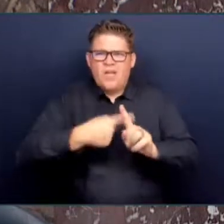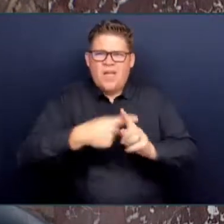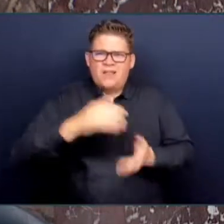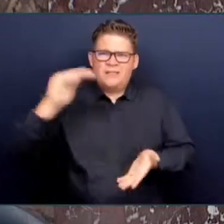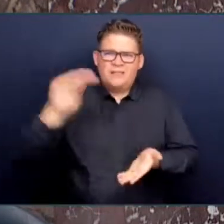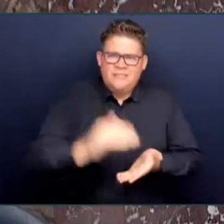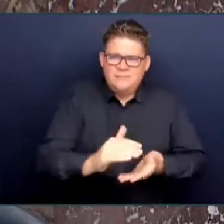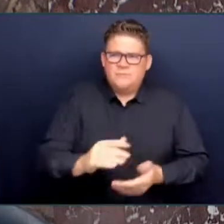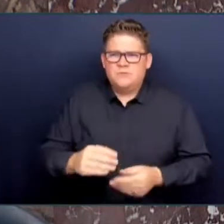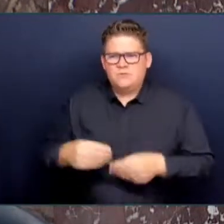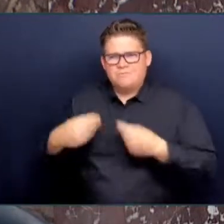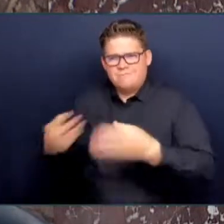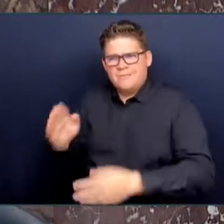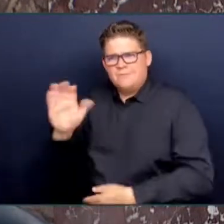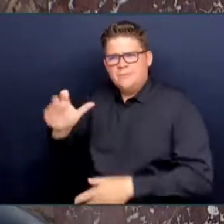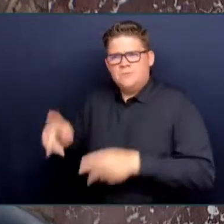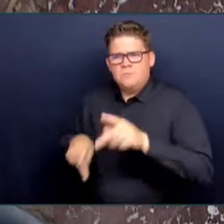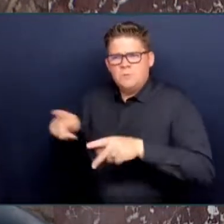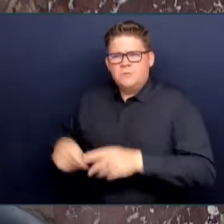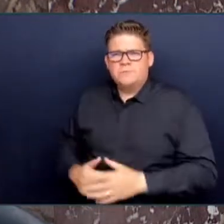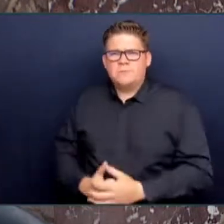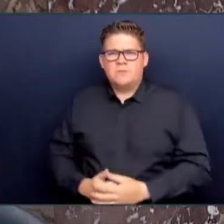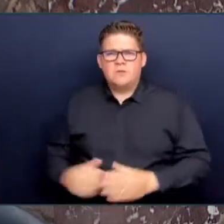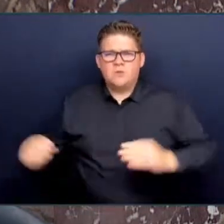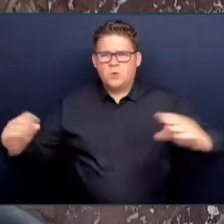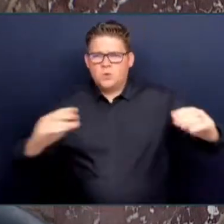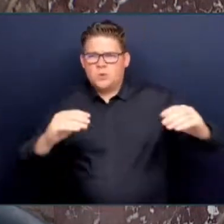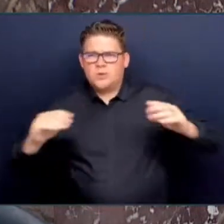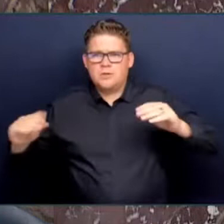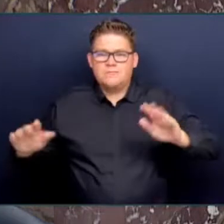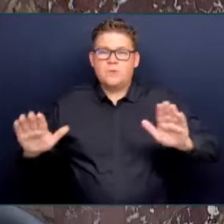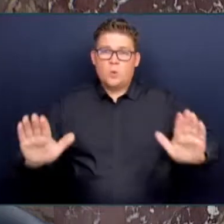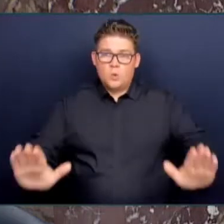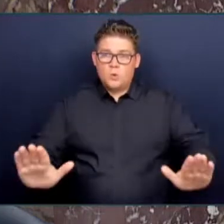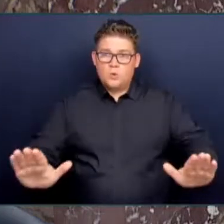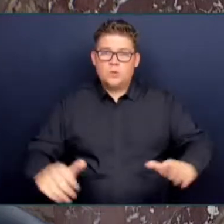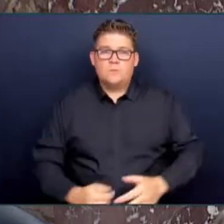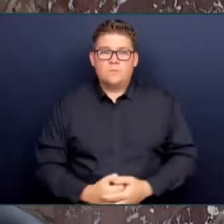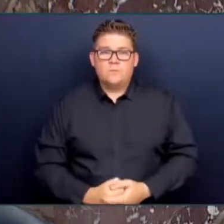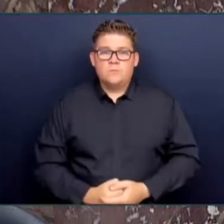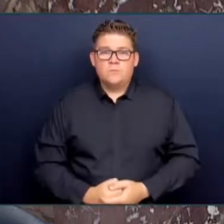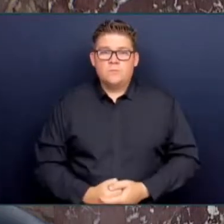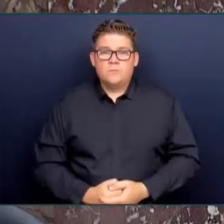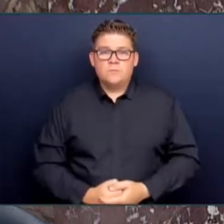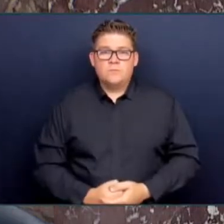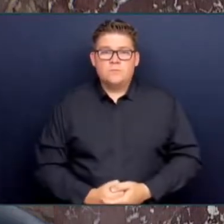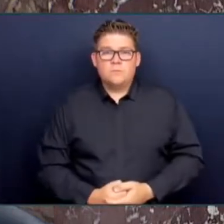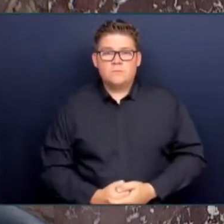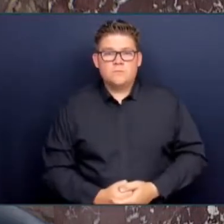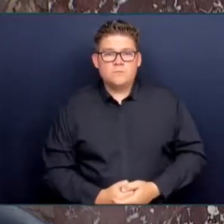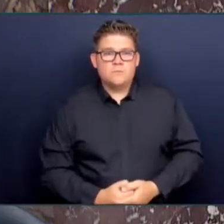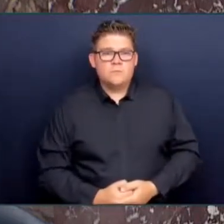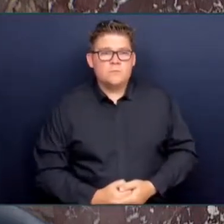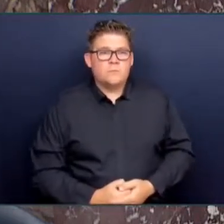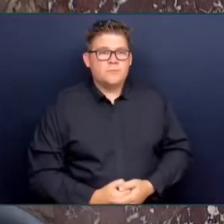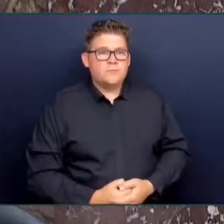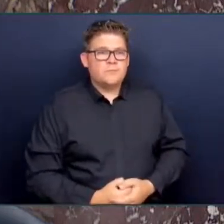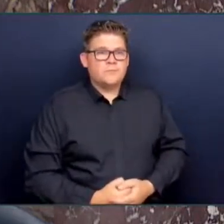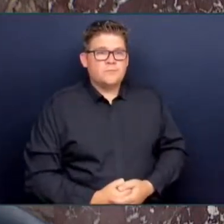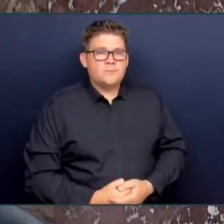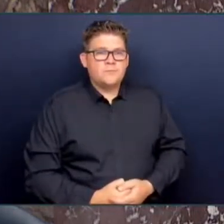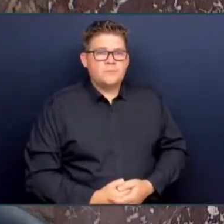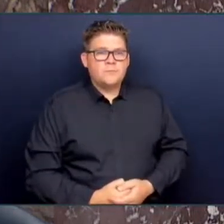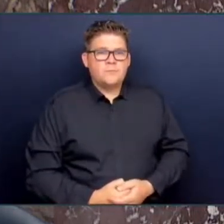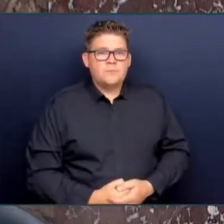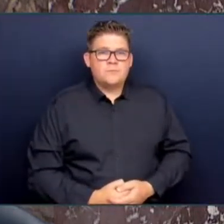The fact of the matter, Mr. Speaker, is as anyone in a 5-minute private conversation in the private